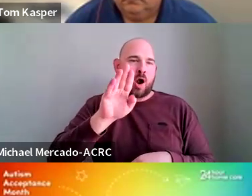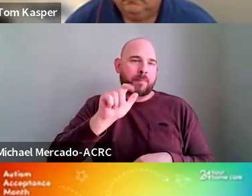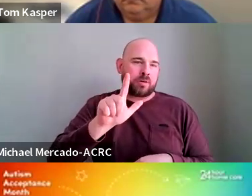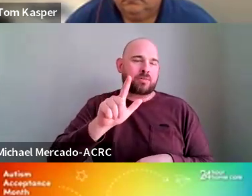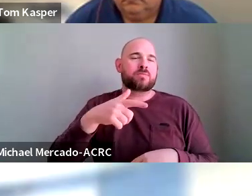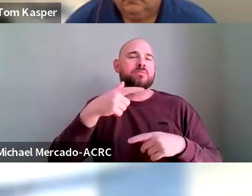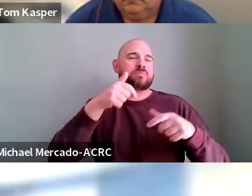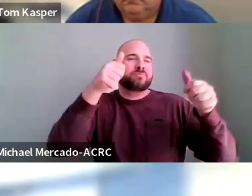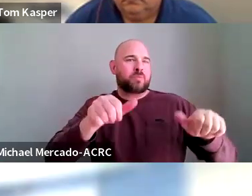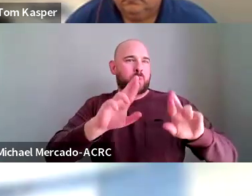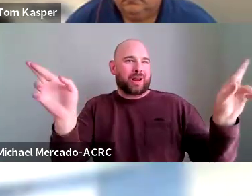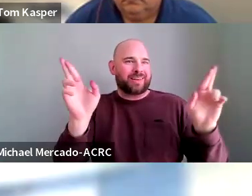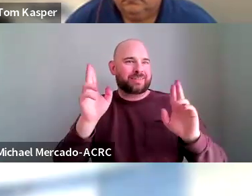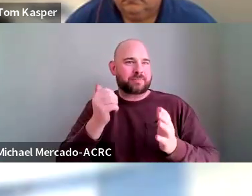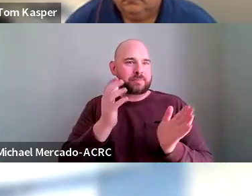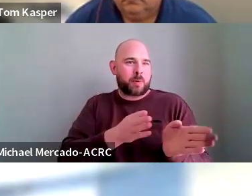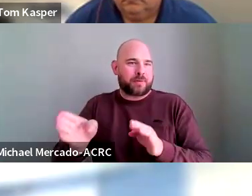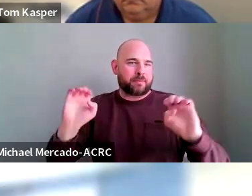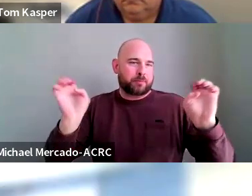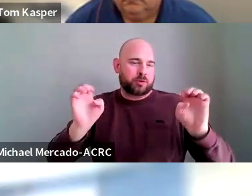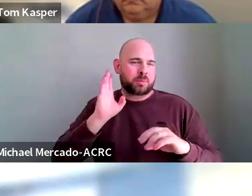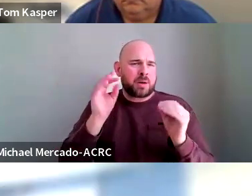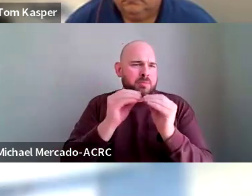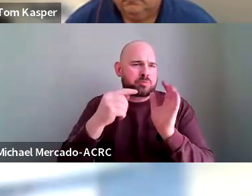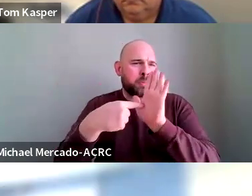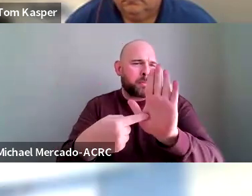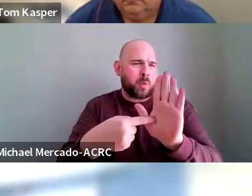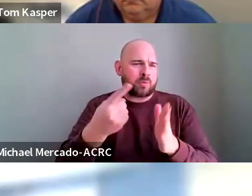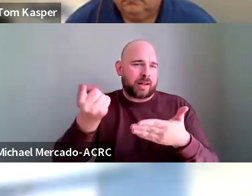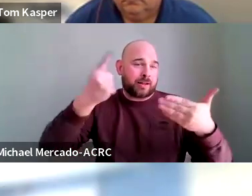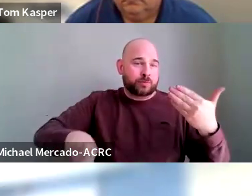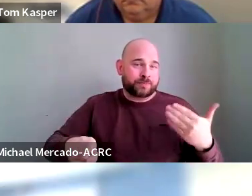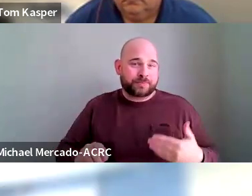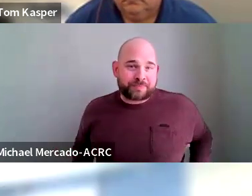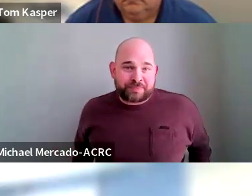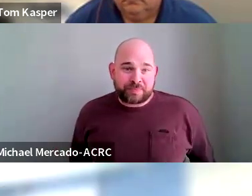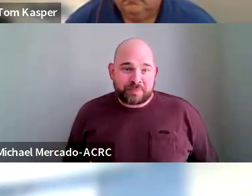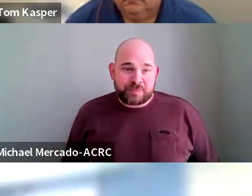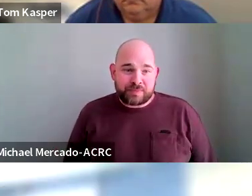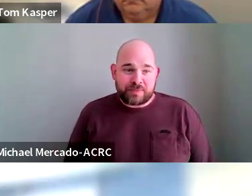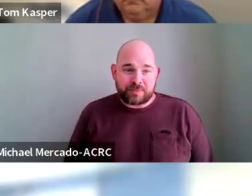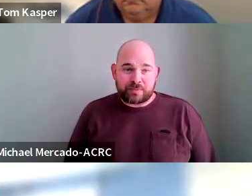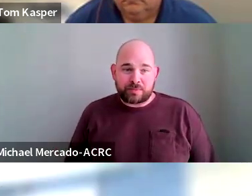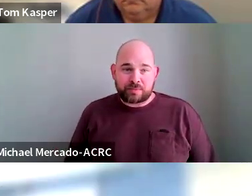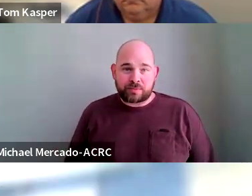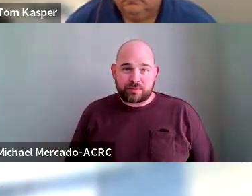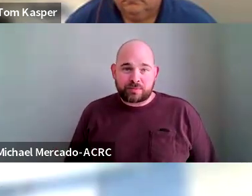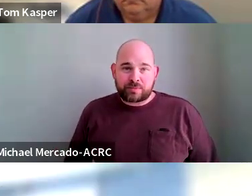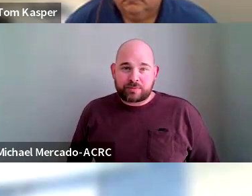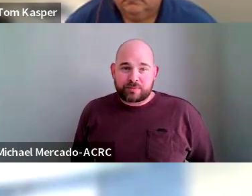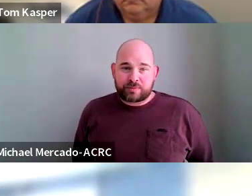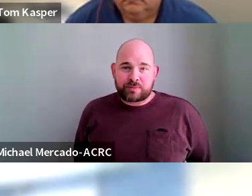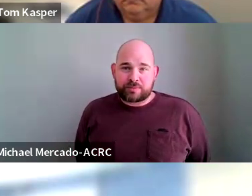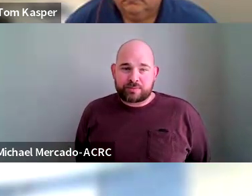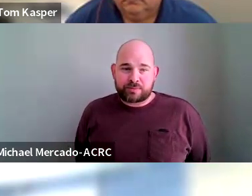someone who's deaf or hard of hearing or even nonverbal, to be able to have those ready so that you're prepared in case of emergency. And that's something I will